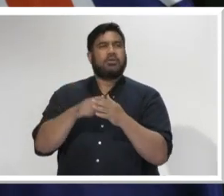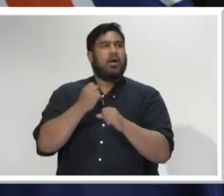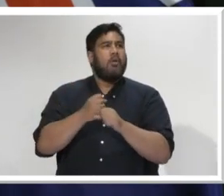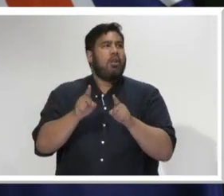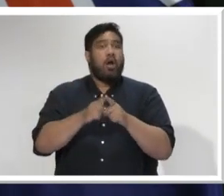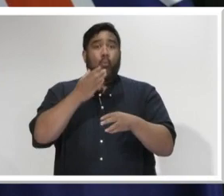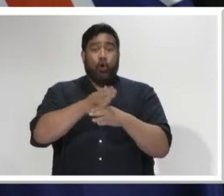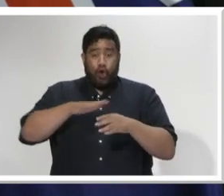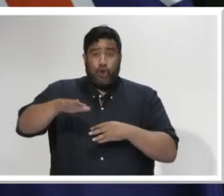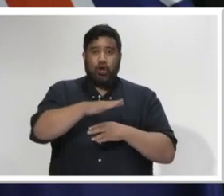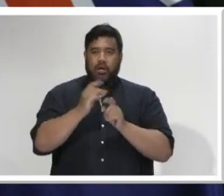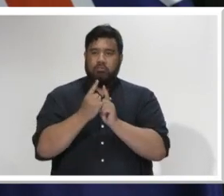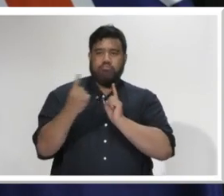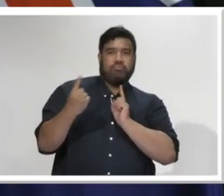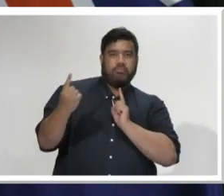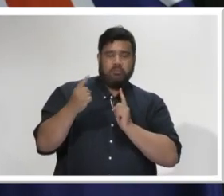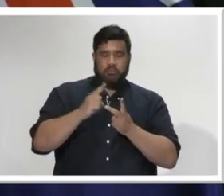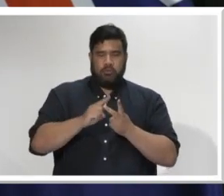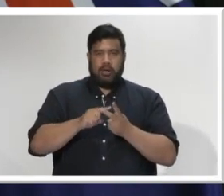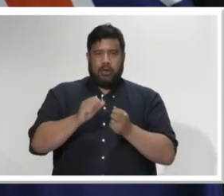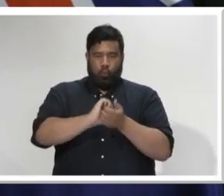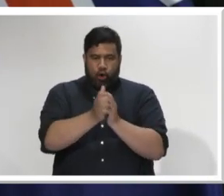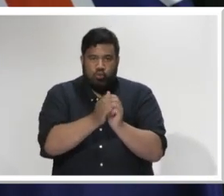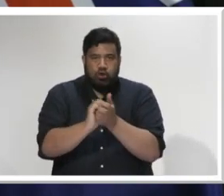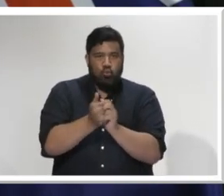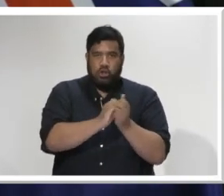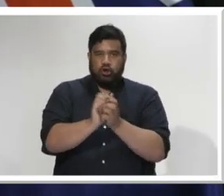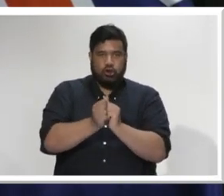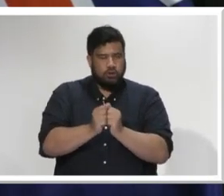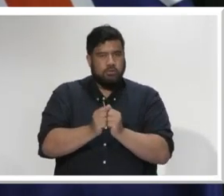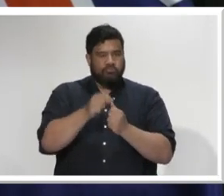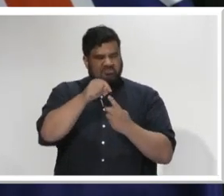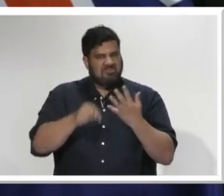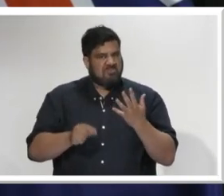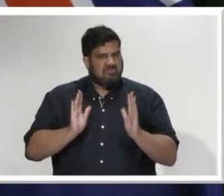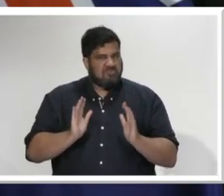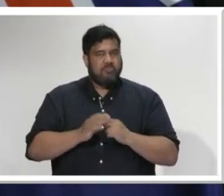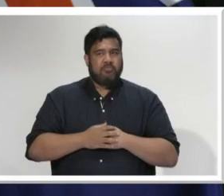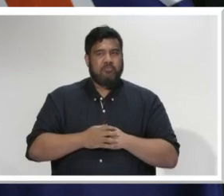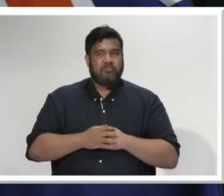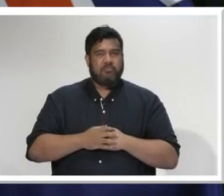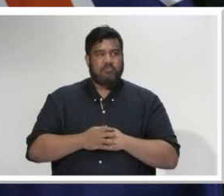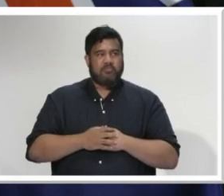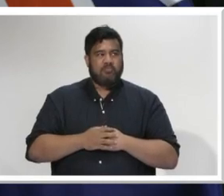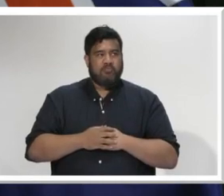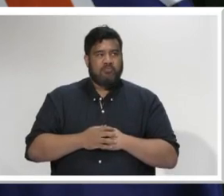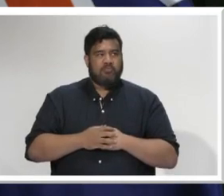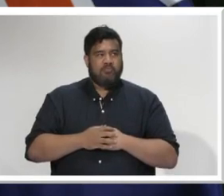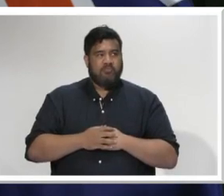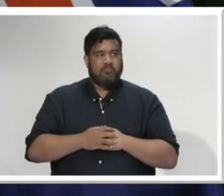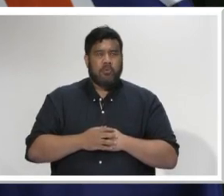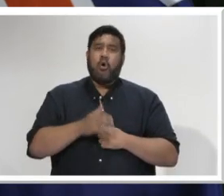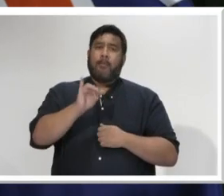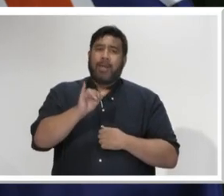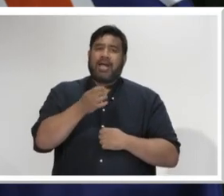practices. The same applies for those who work in people's homes, like furniture removal,